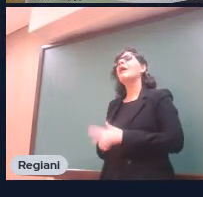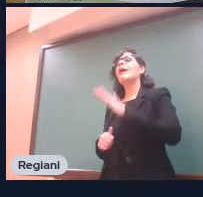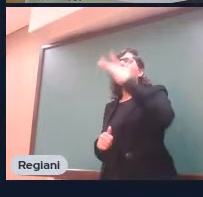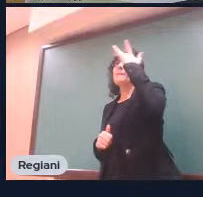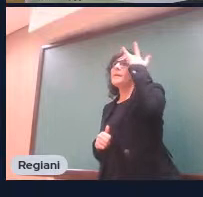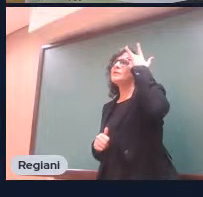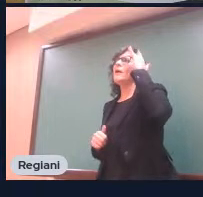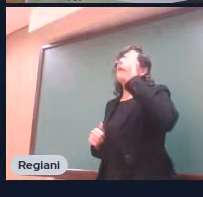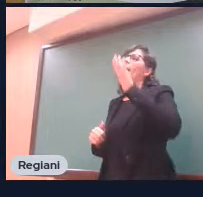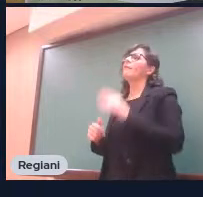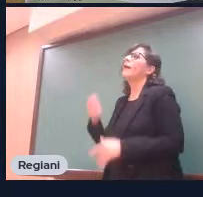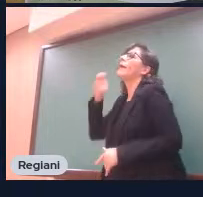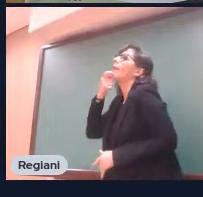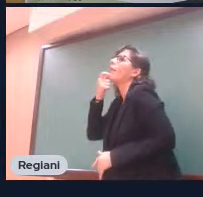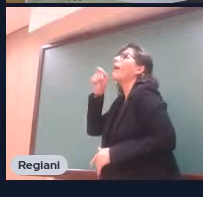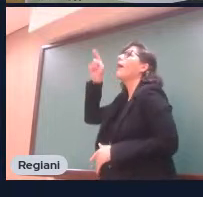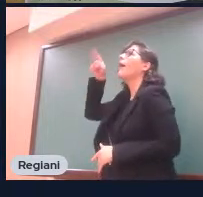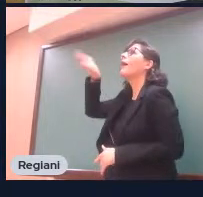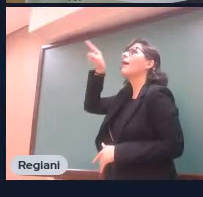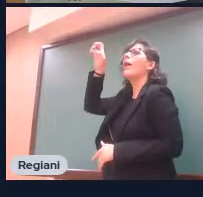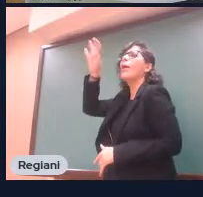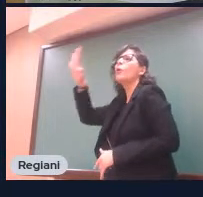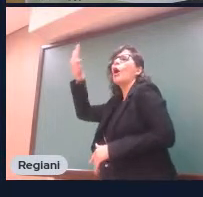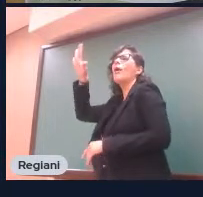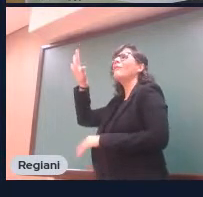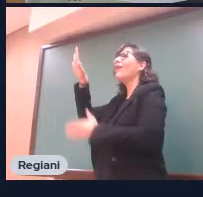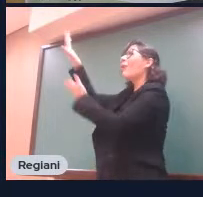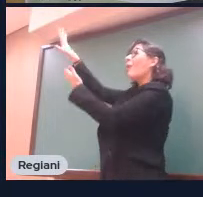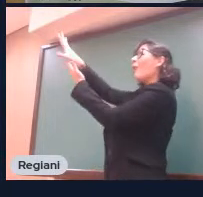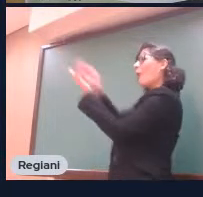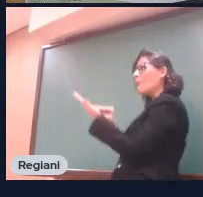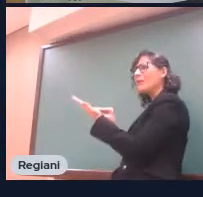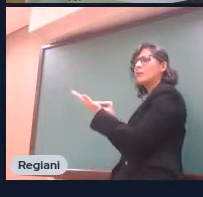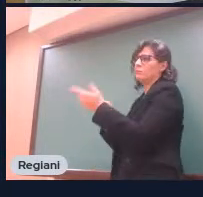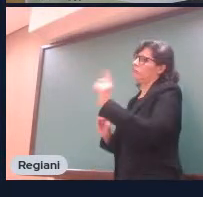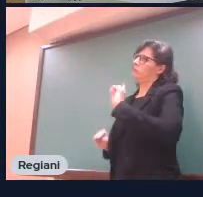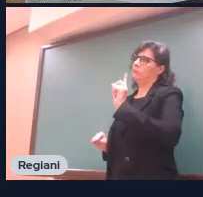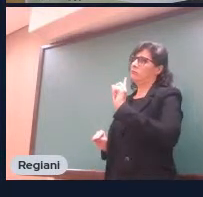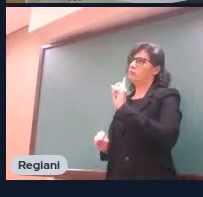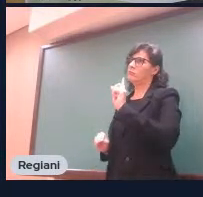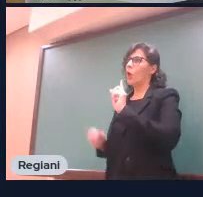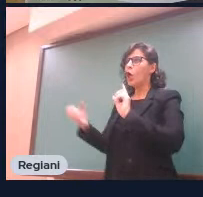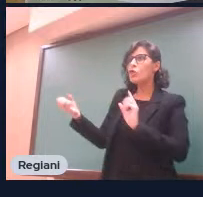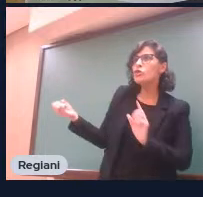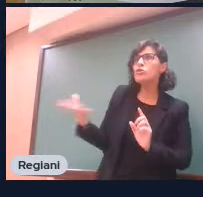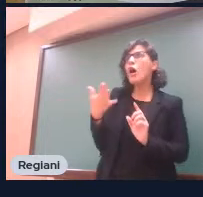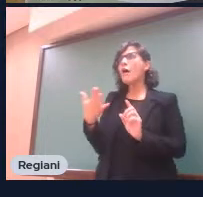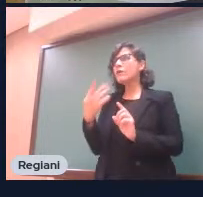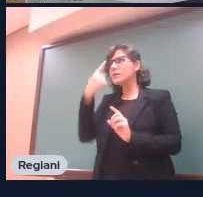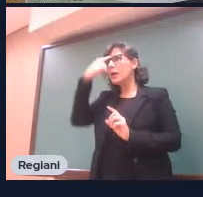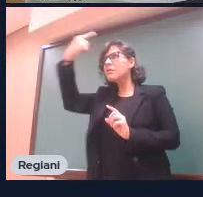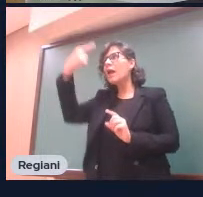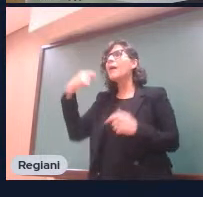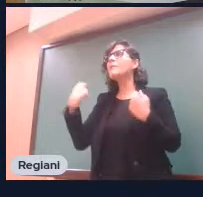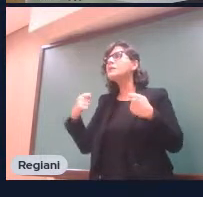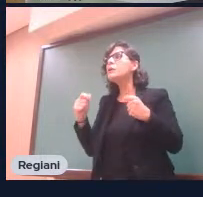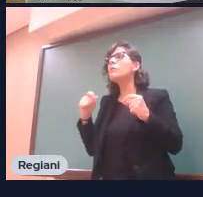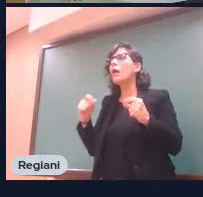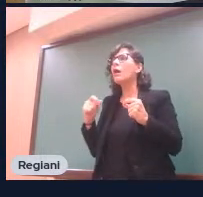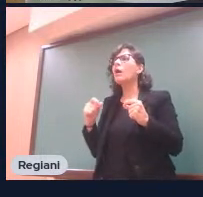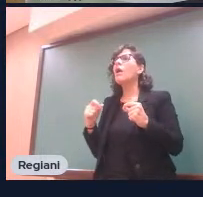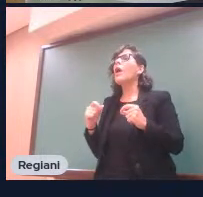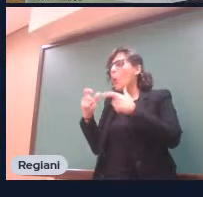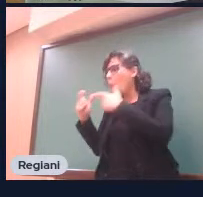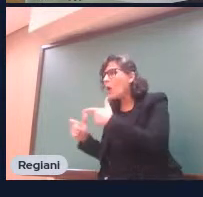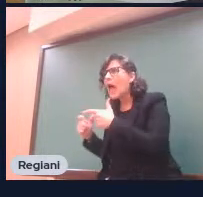or especially in Britain, have been doing. No, the new ideas will come from dictionaries for languages of limited communication, will